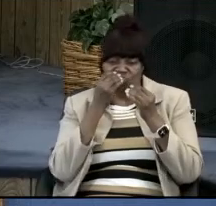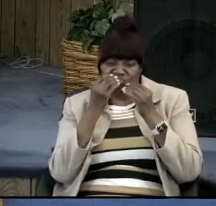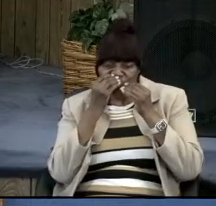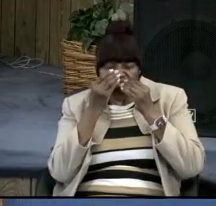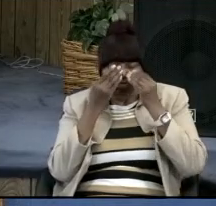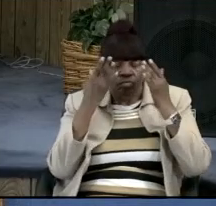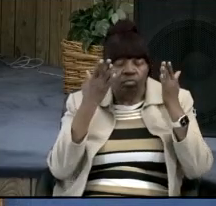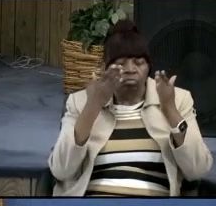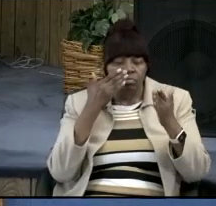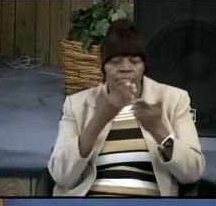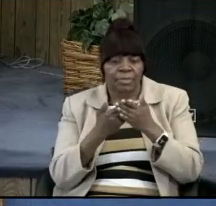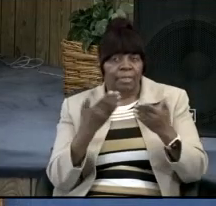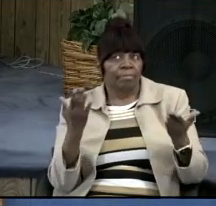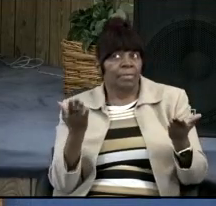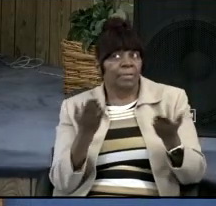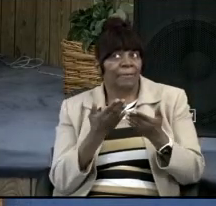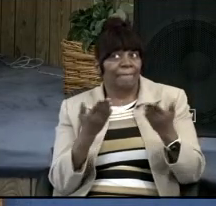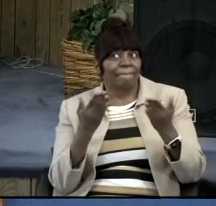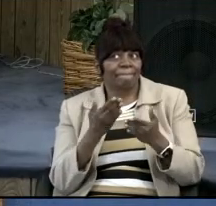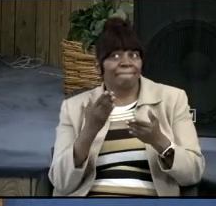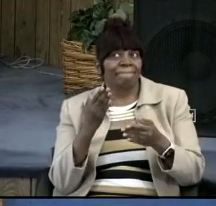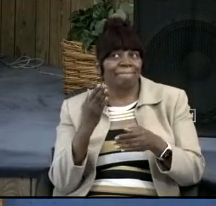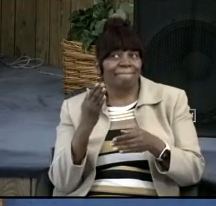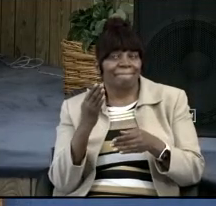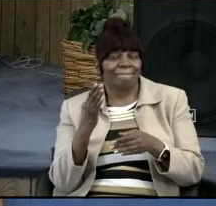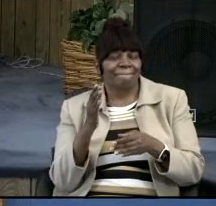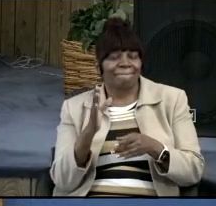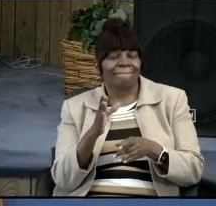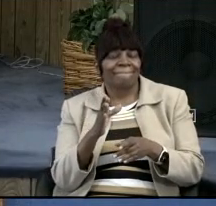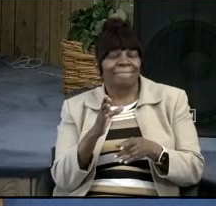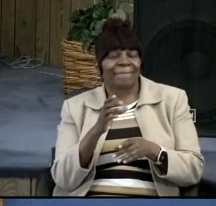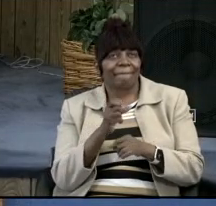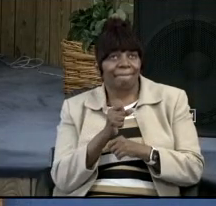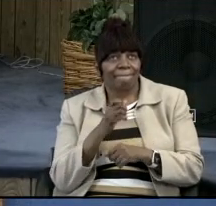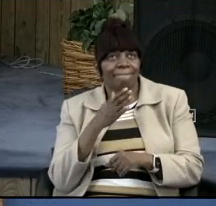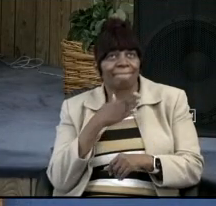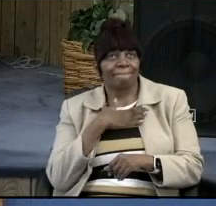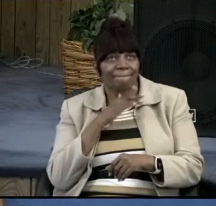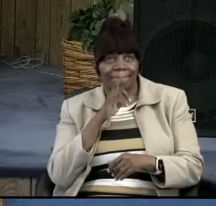you shut up. I'm just here to get my groove on.